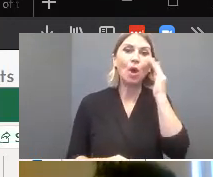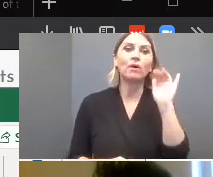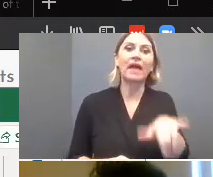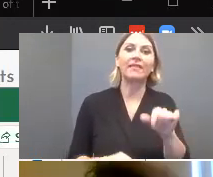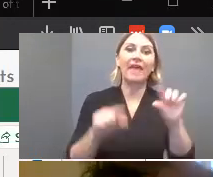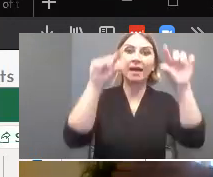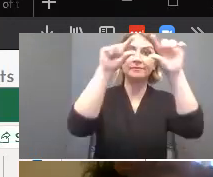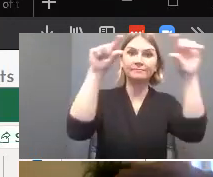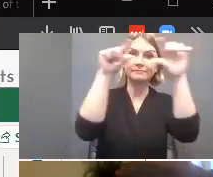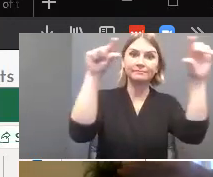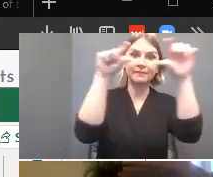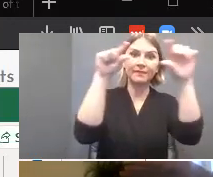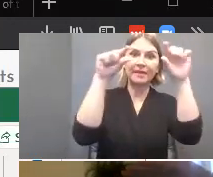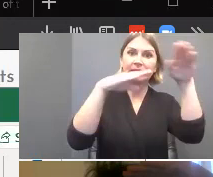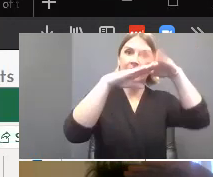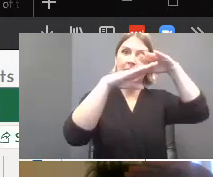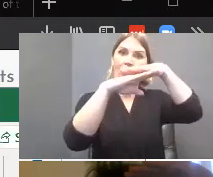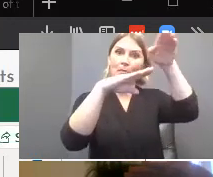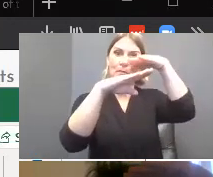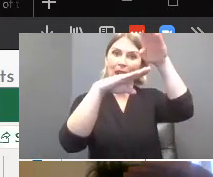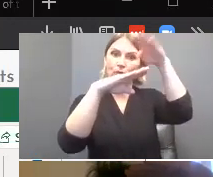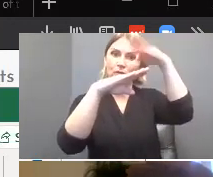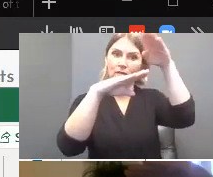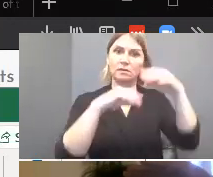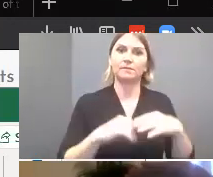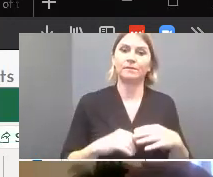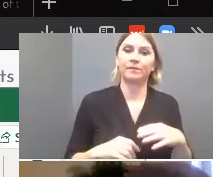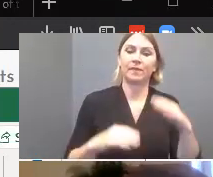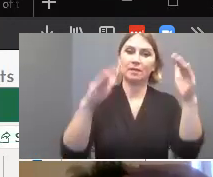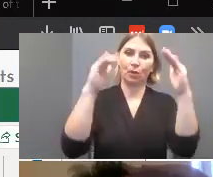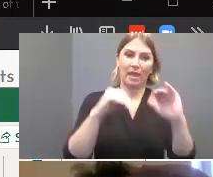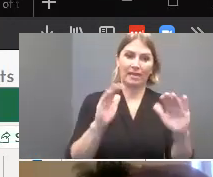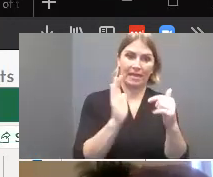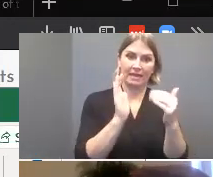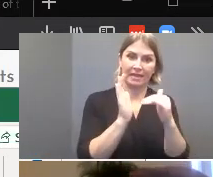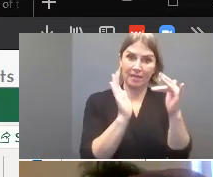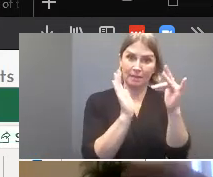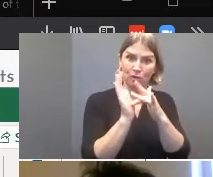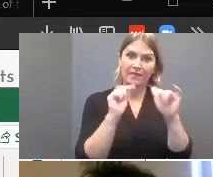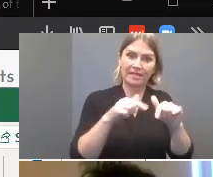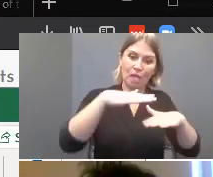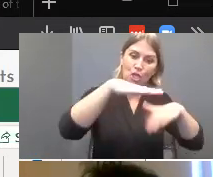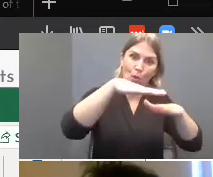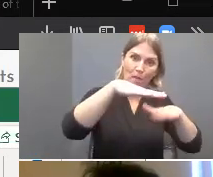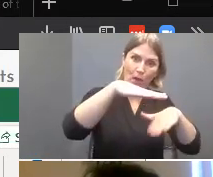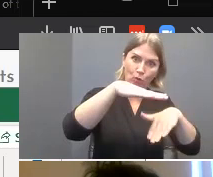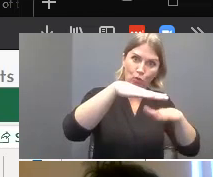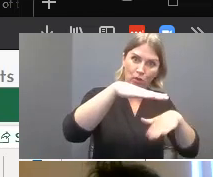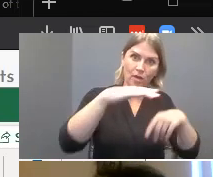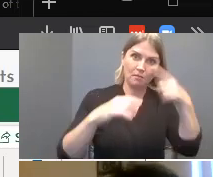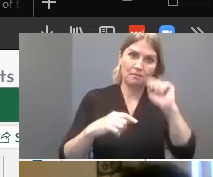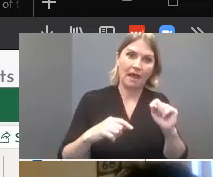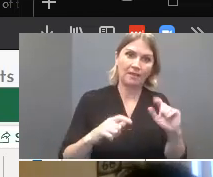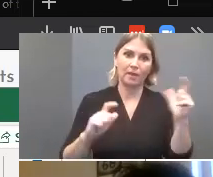equation is upper bounded by big O of n squared. And again, this equation is lower bounded by big omega of n